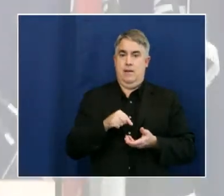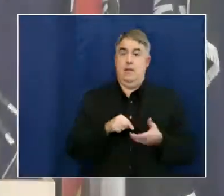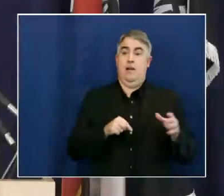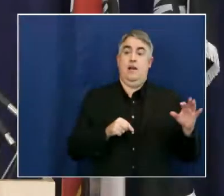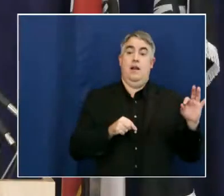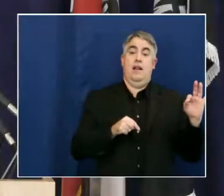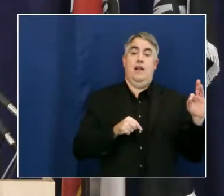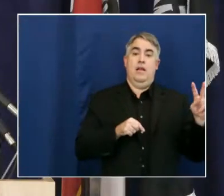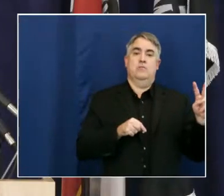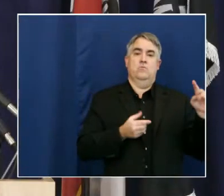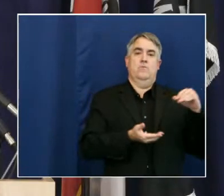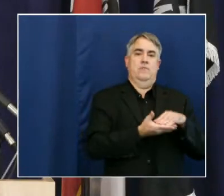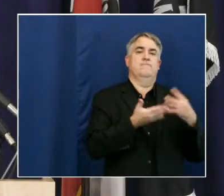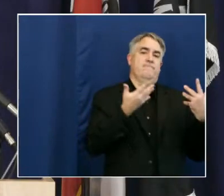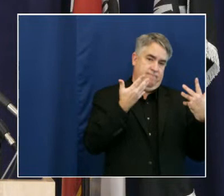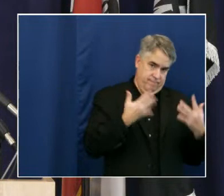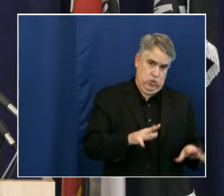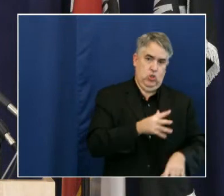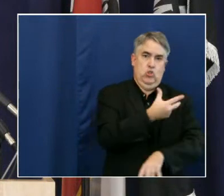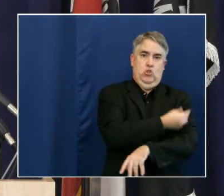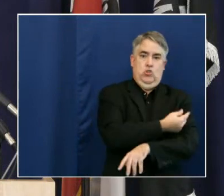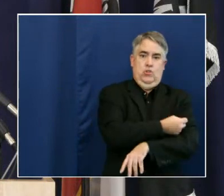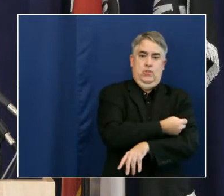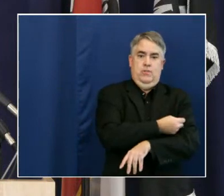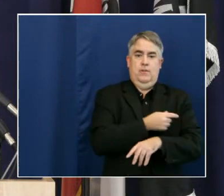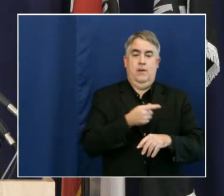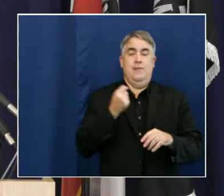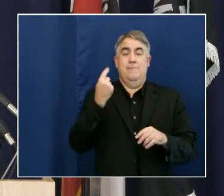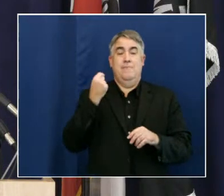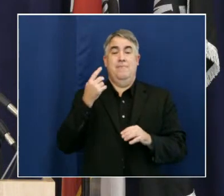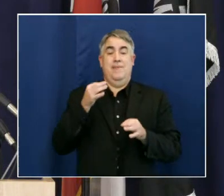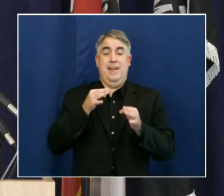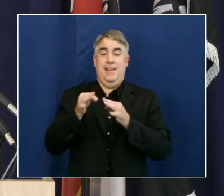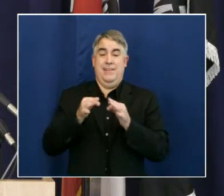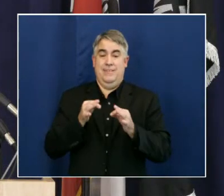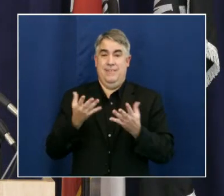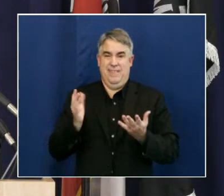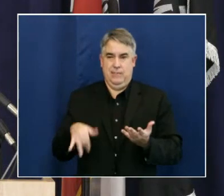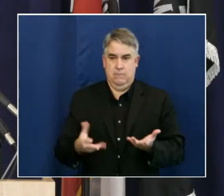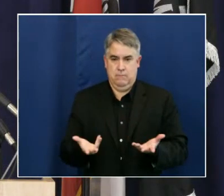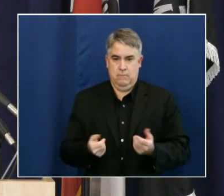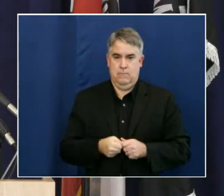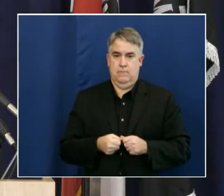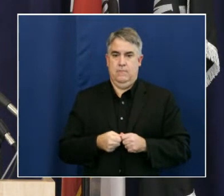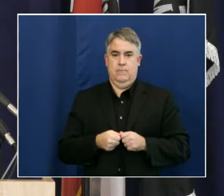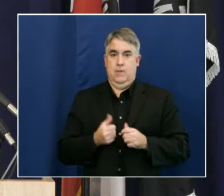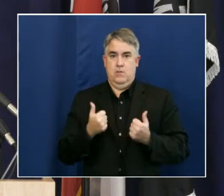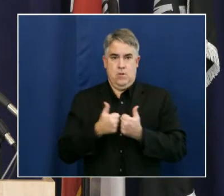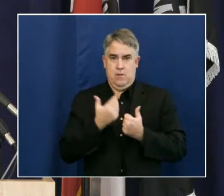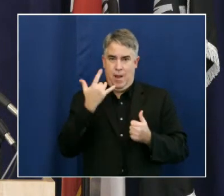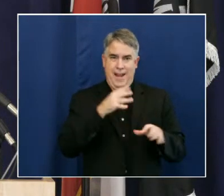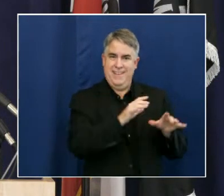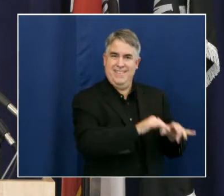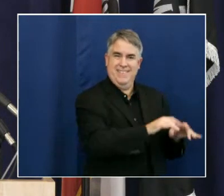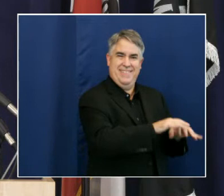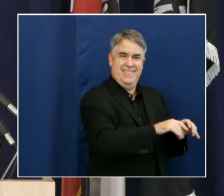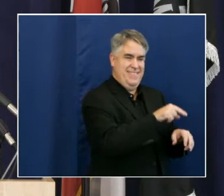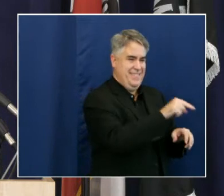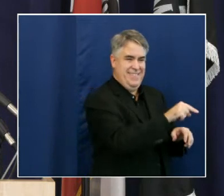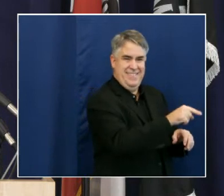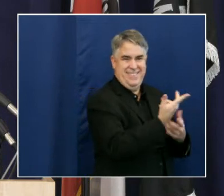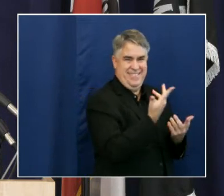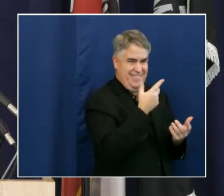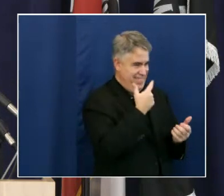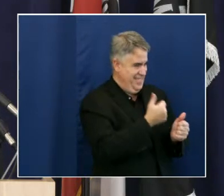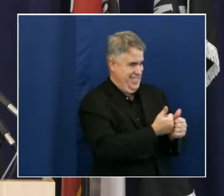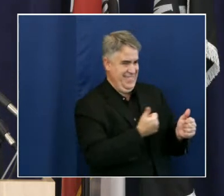But your basic point is right, in that it is a challenge, and we want to just be really clear with the